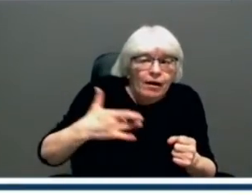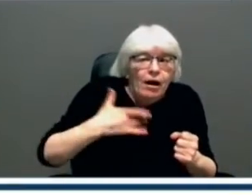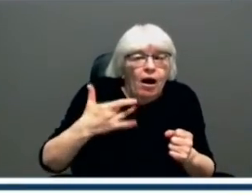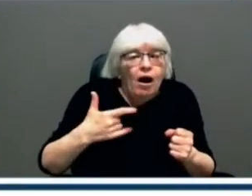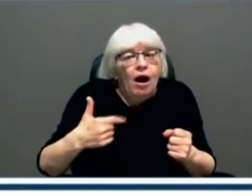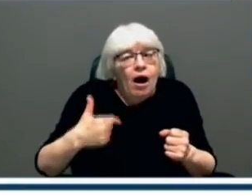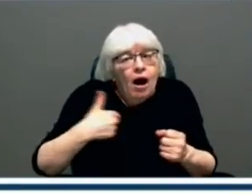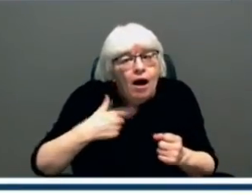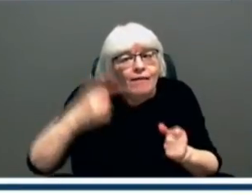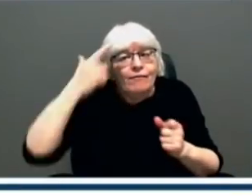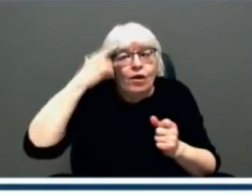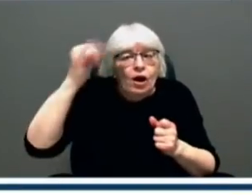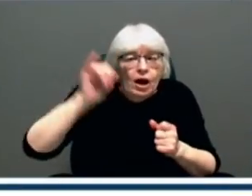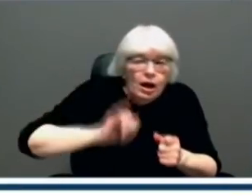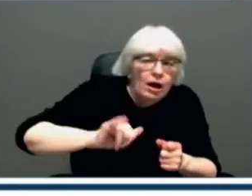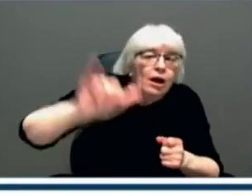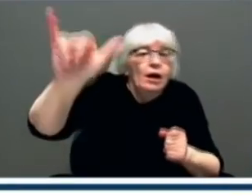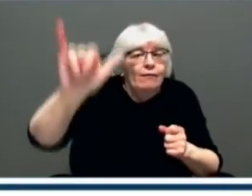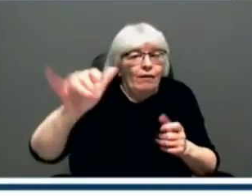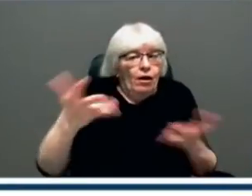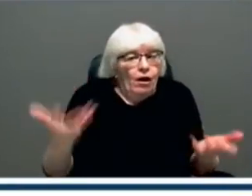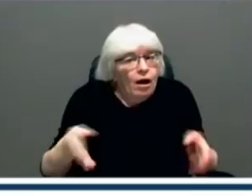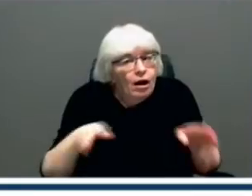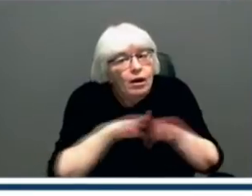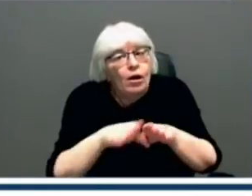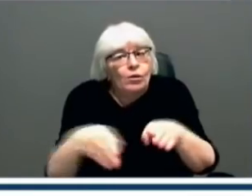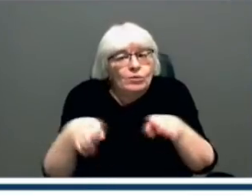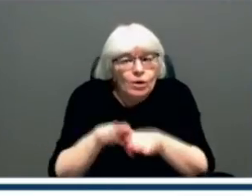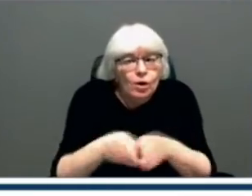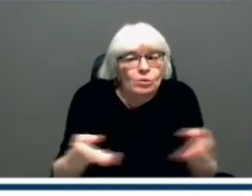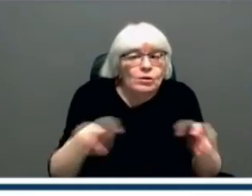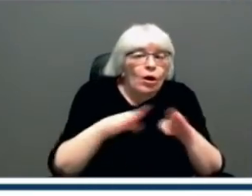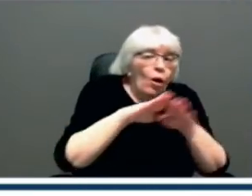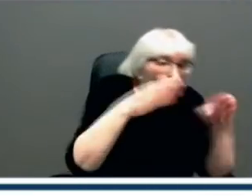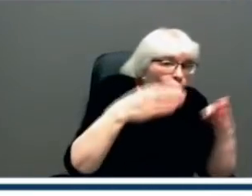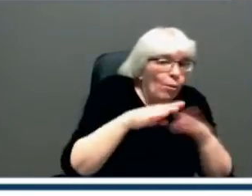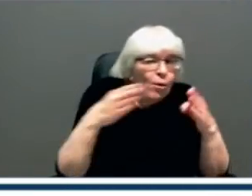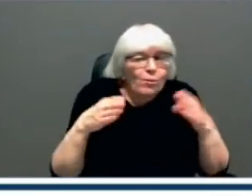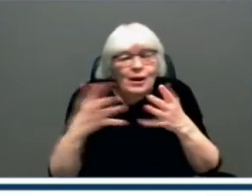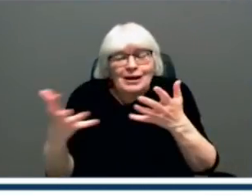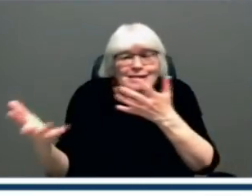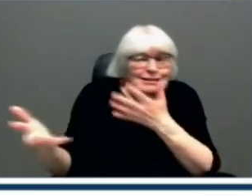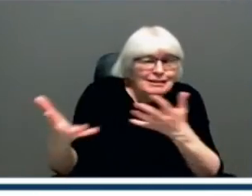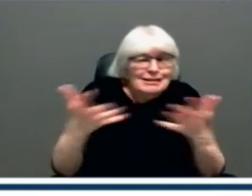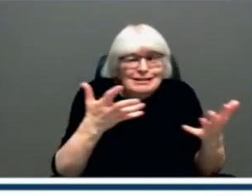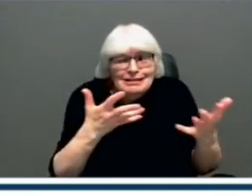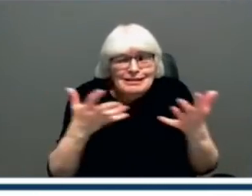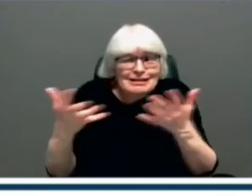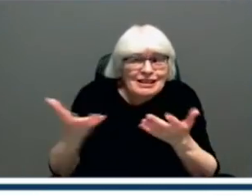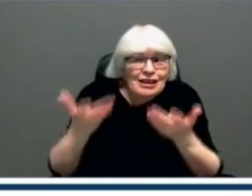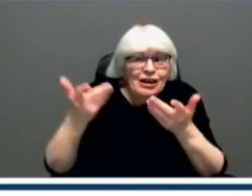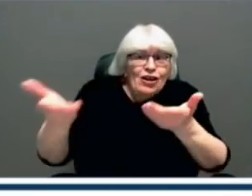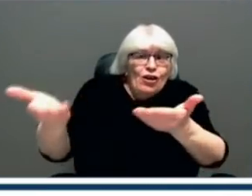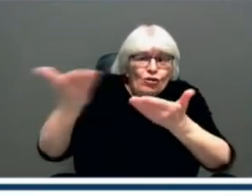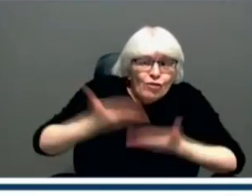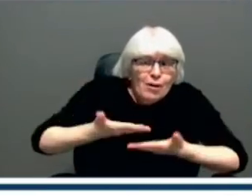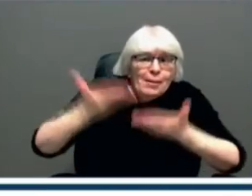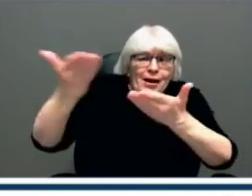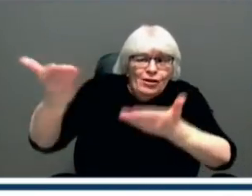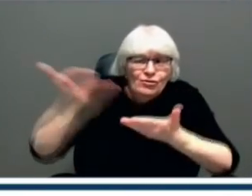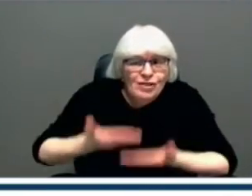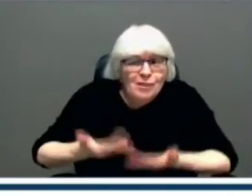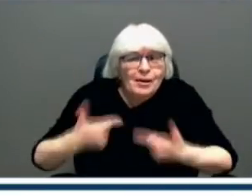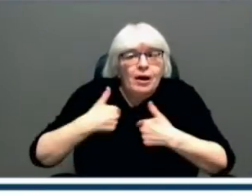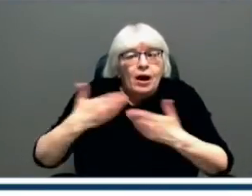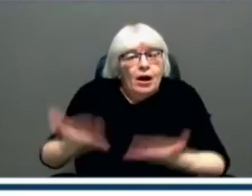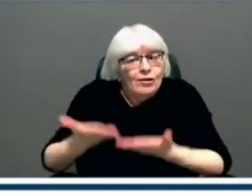long. To follow the evidence, put forward evidence-based recommendations, and use all the tools